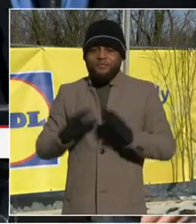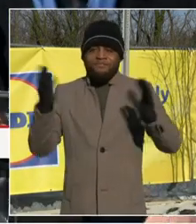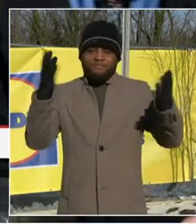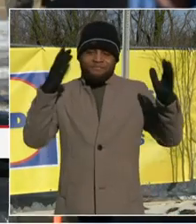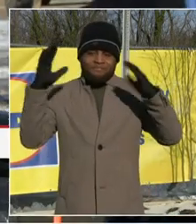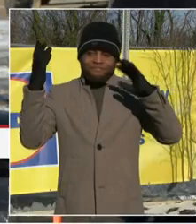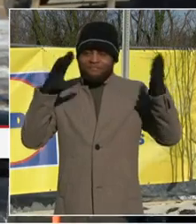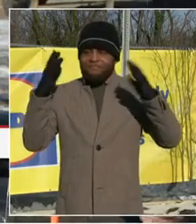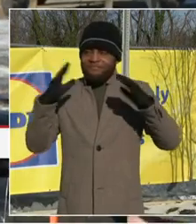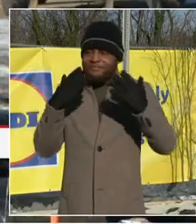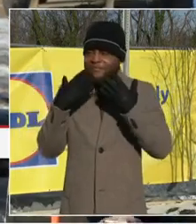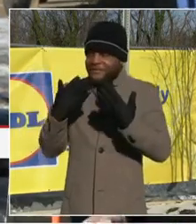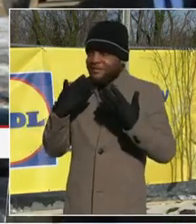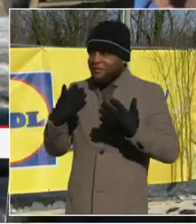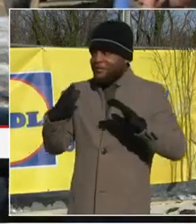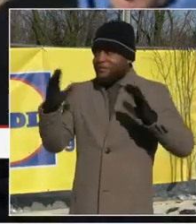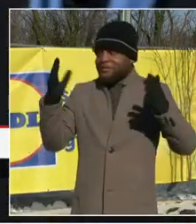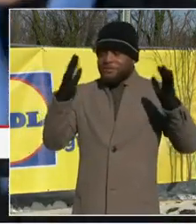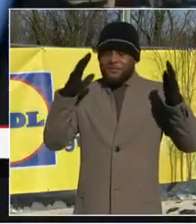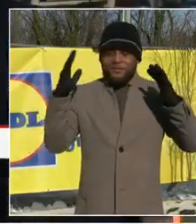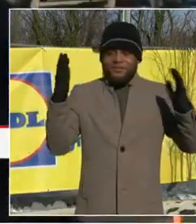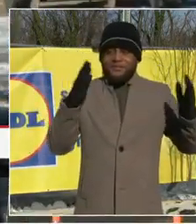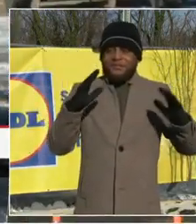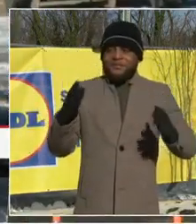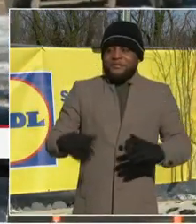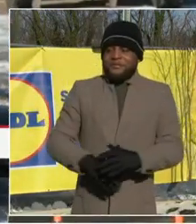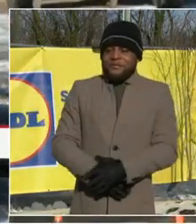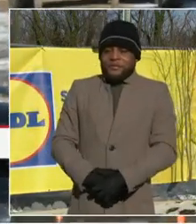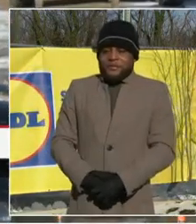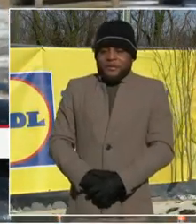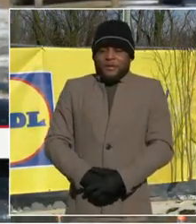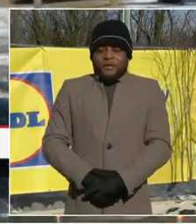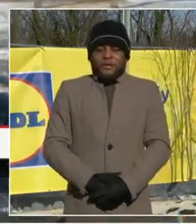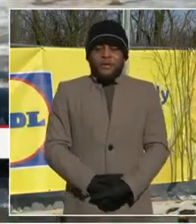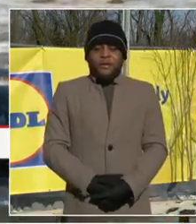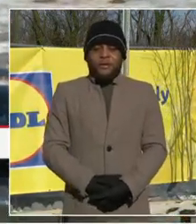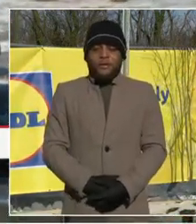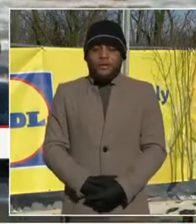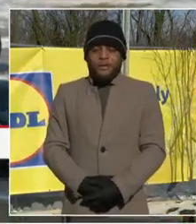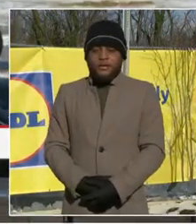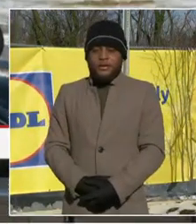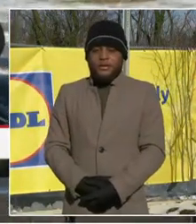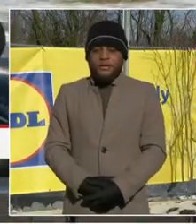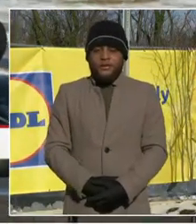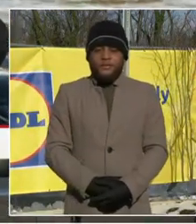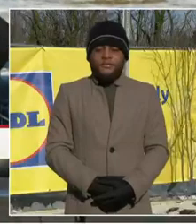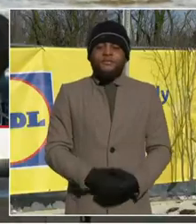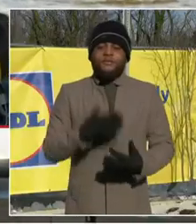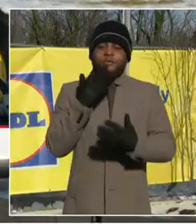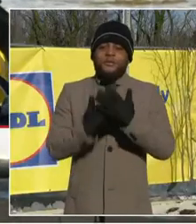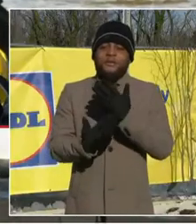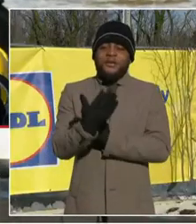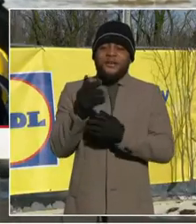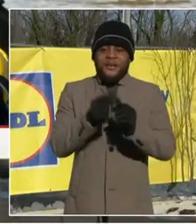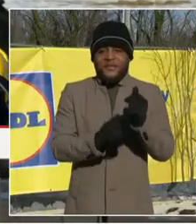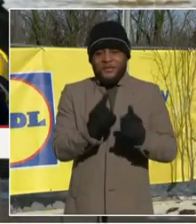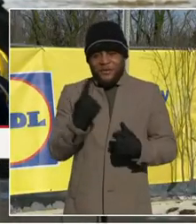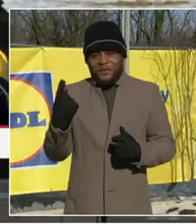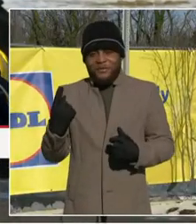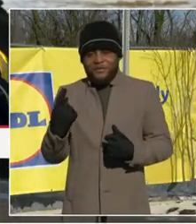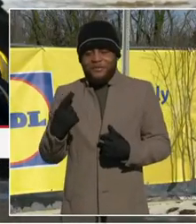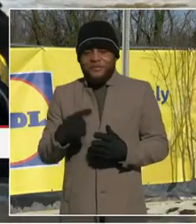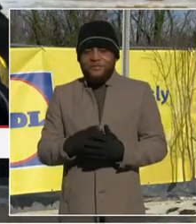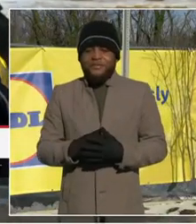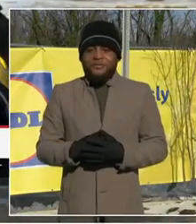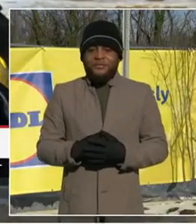you, Mayor. Thank you. Well, good morning, everyone. And I